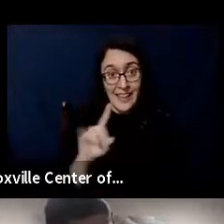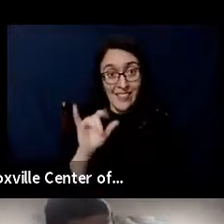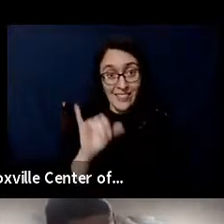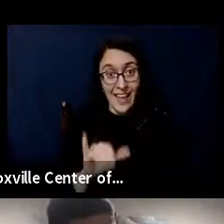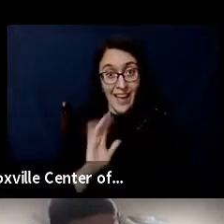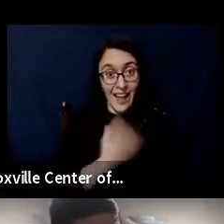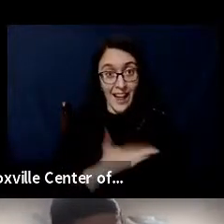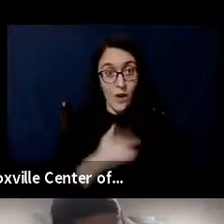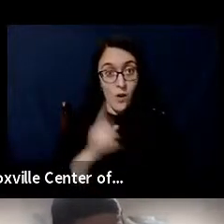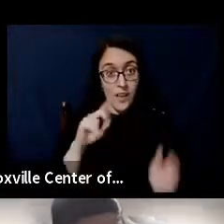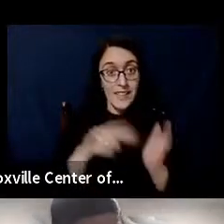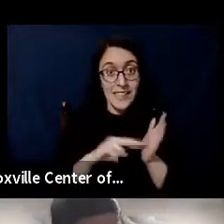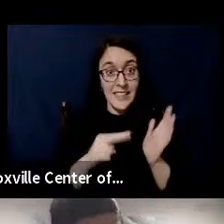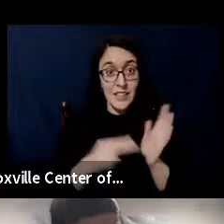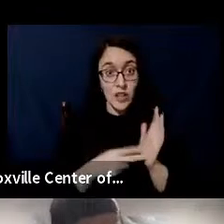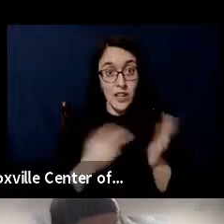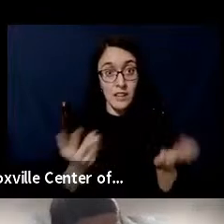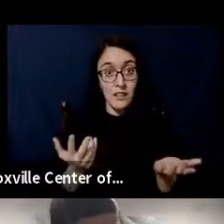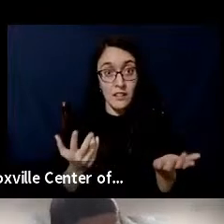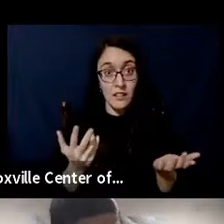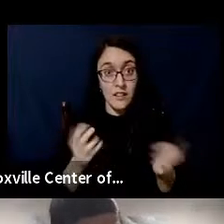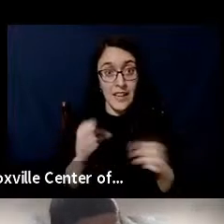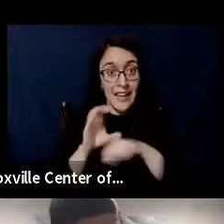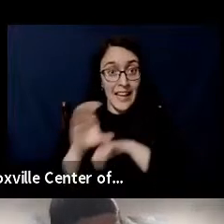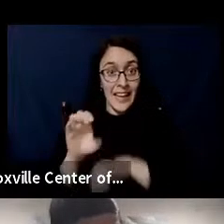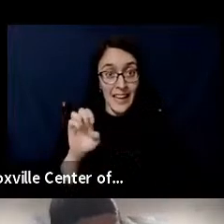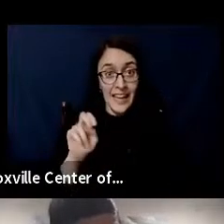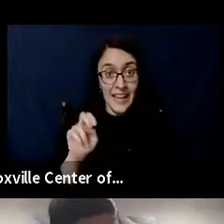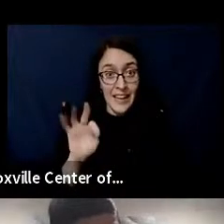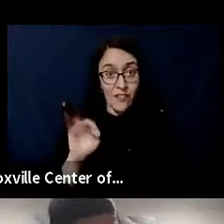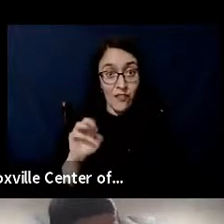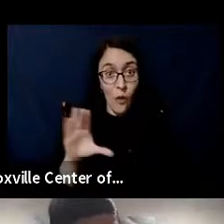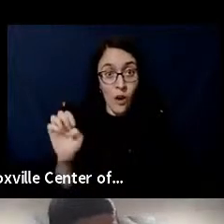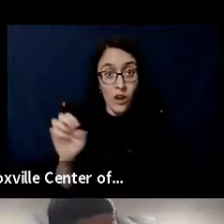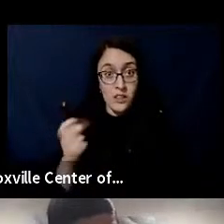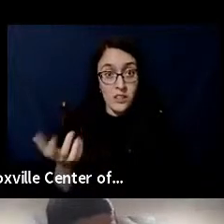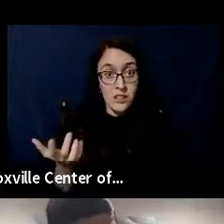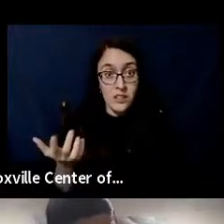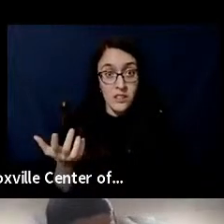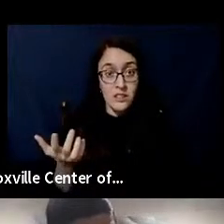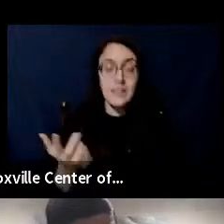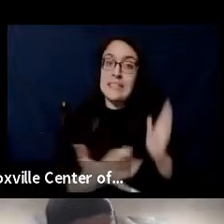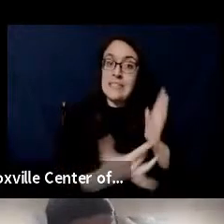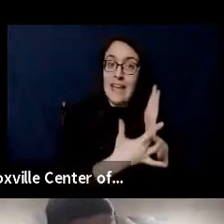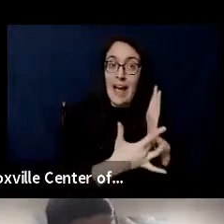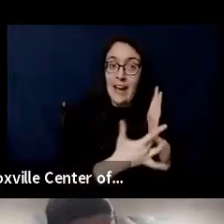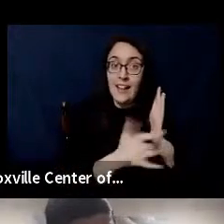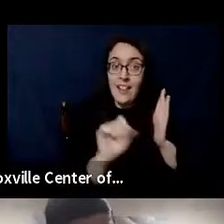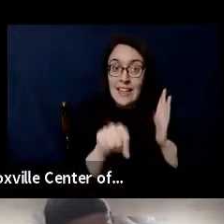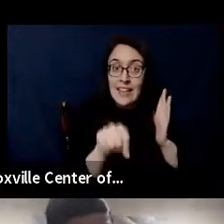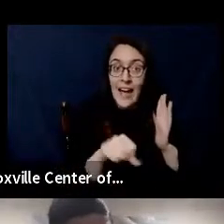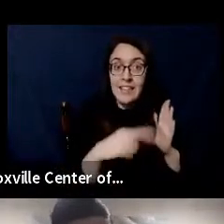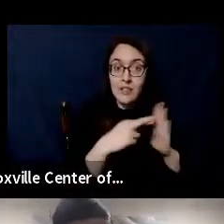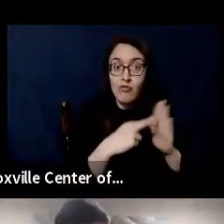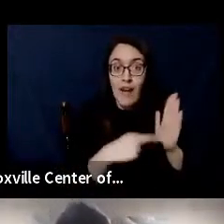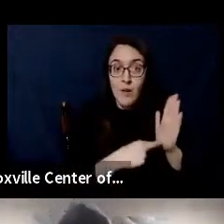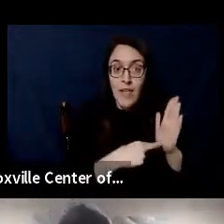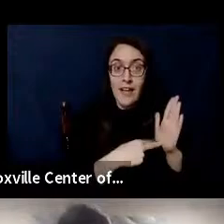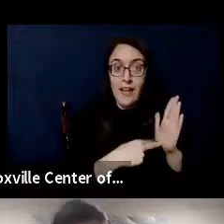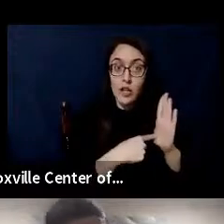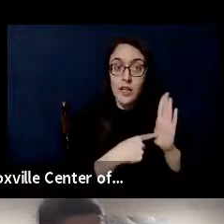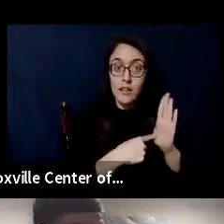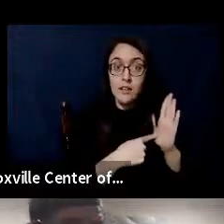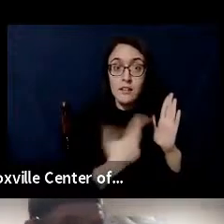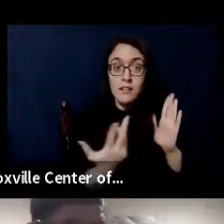really our intention? Is to enforce? I mean, technically, yes, it's a regulation.